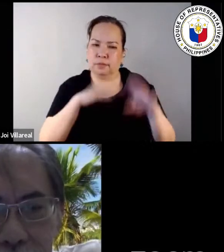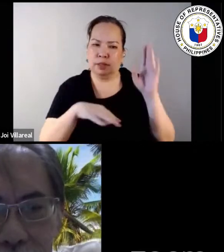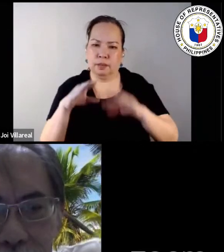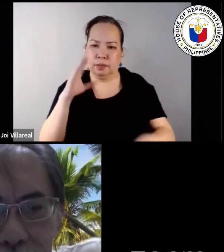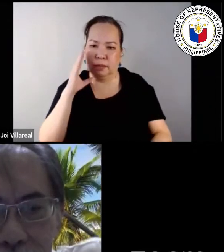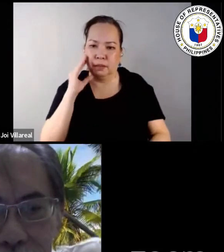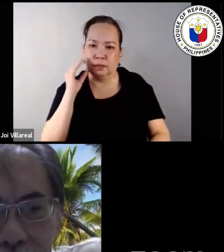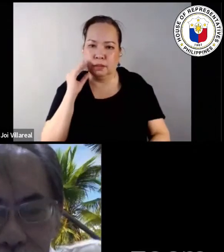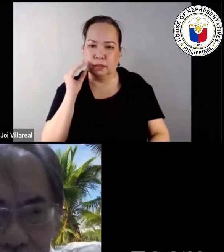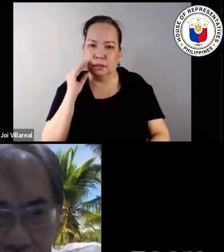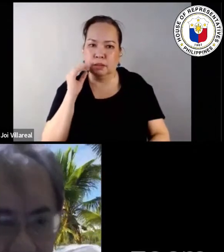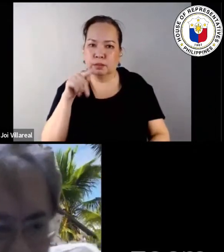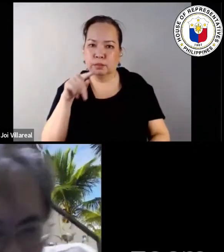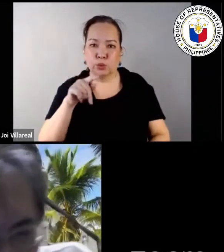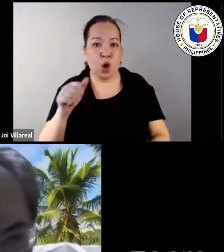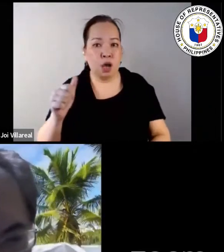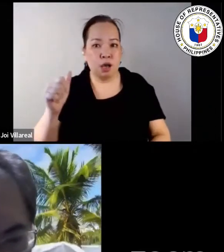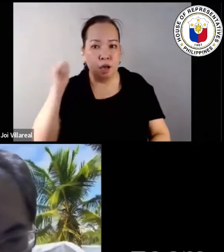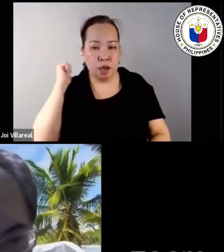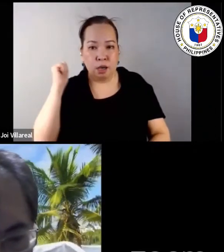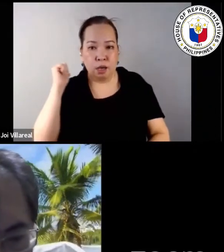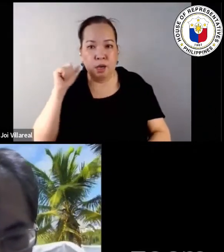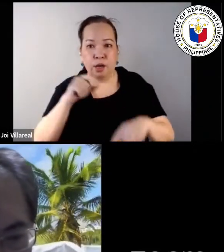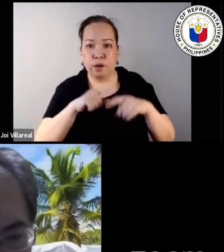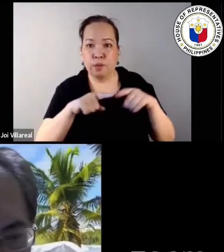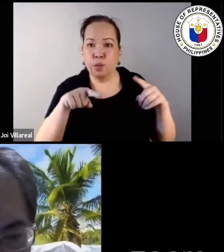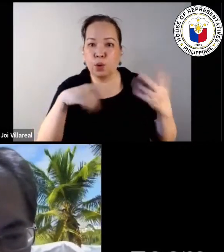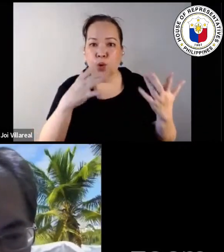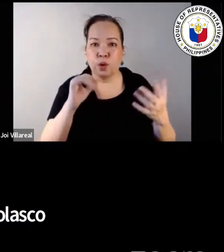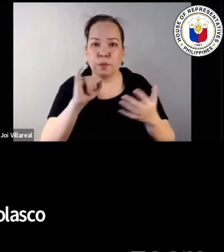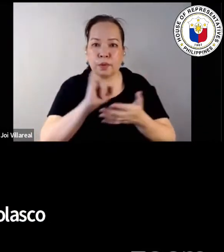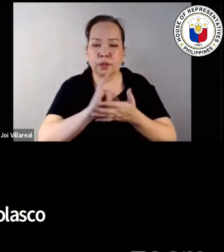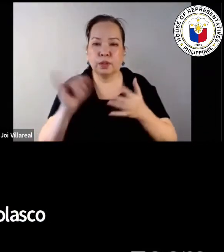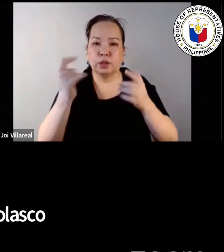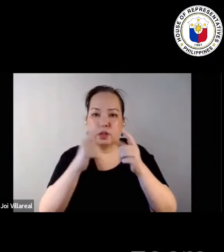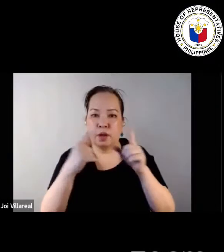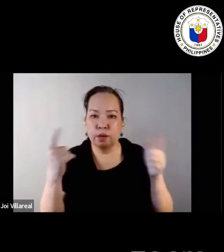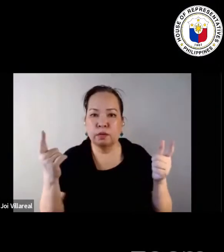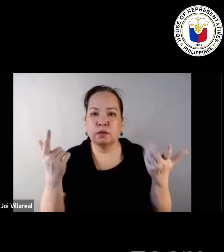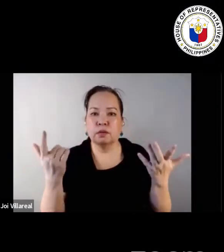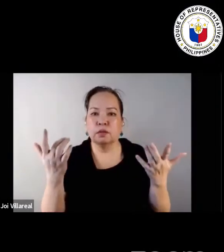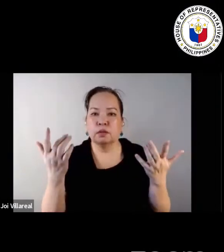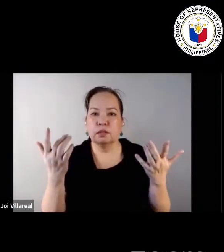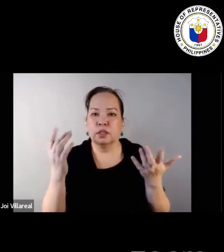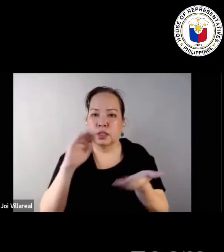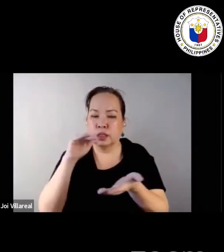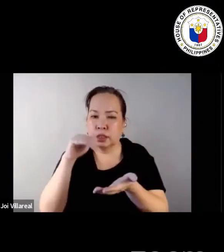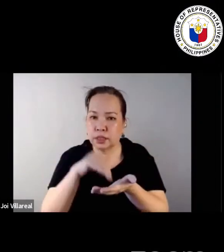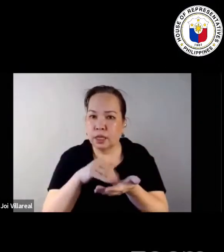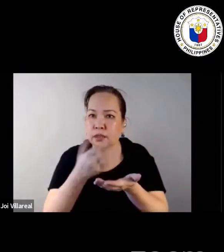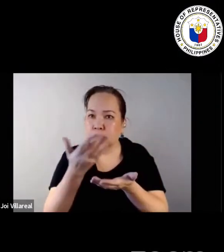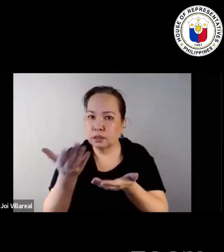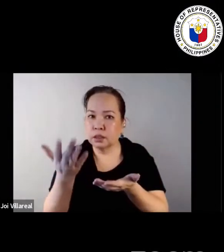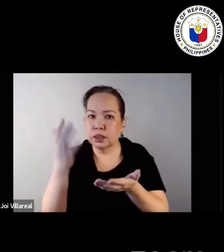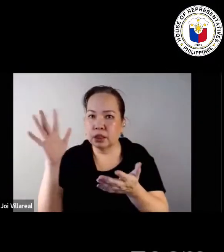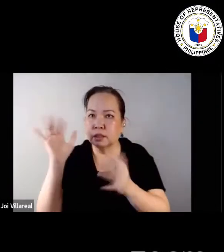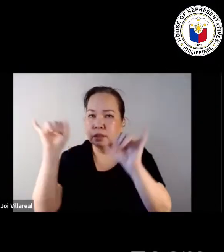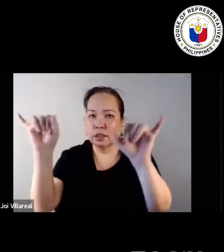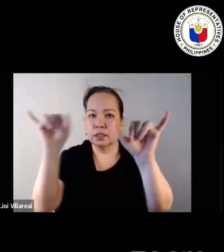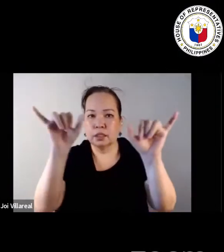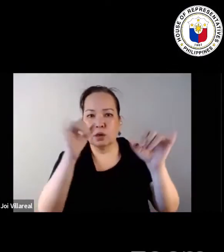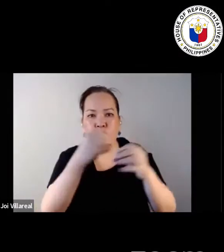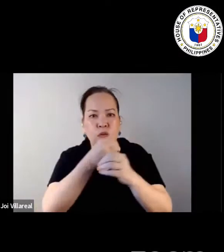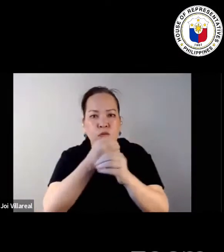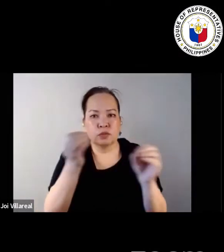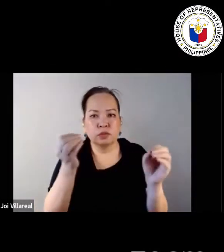people objecting. Pero yung mga nasa Institute of Languages, yung mga centers who are there in the offices,